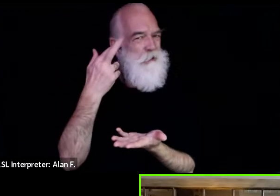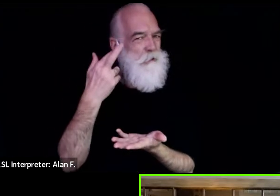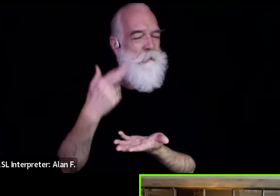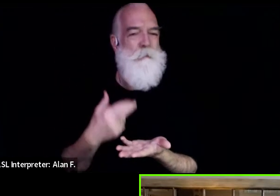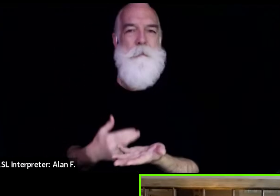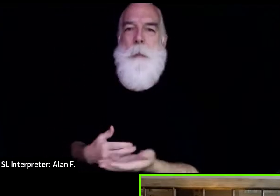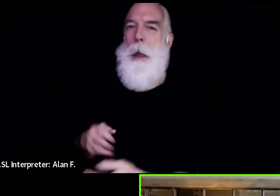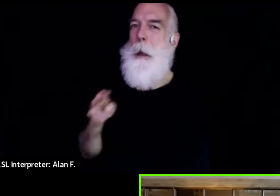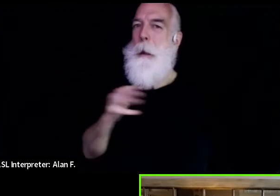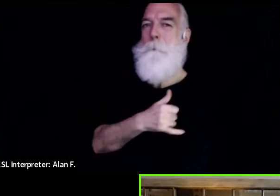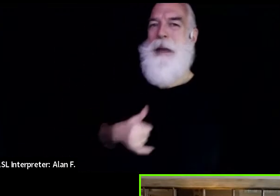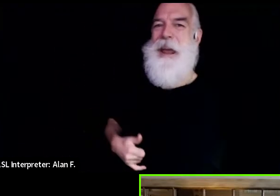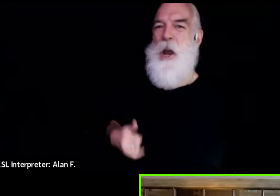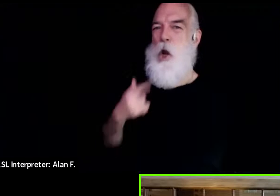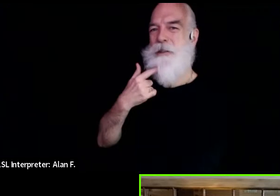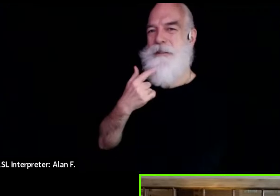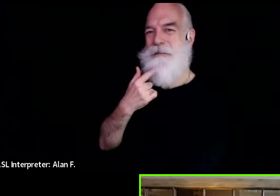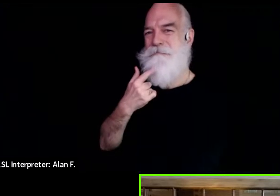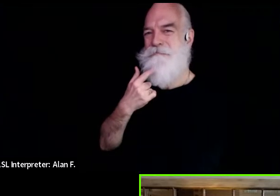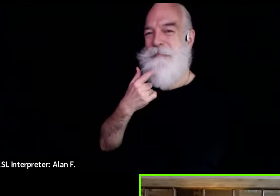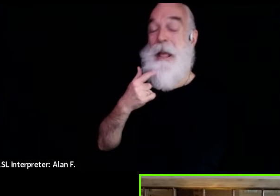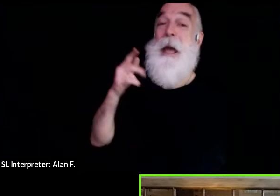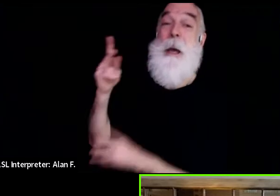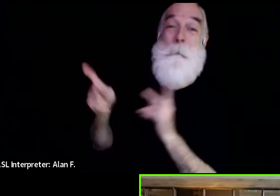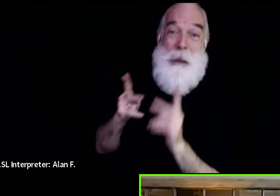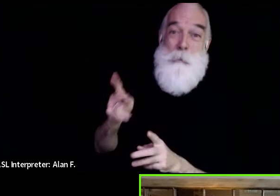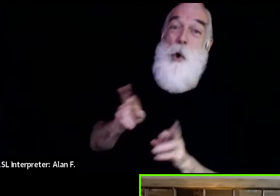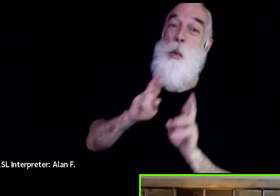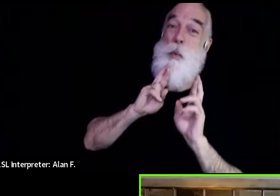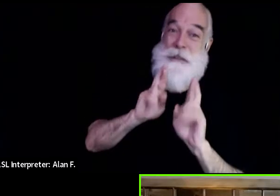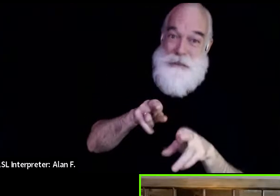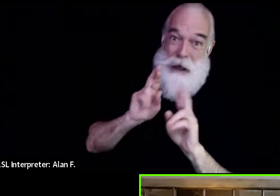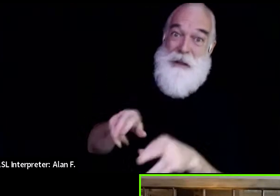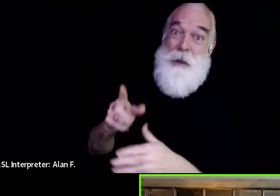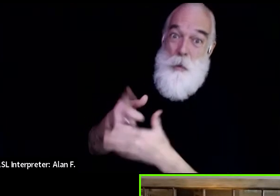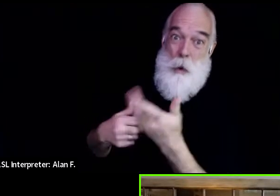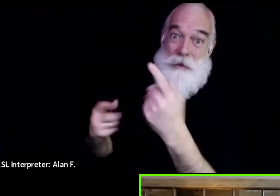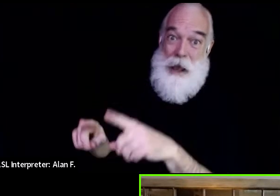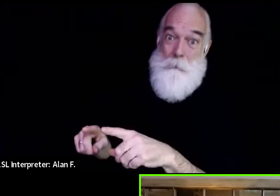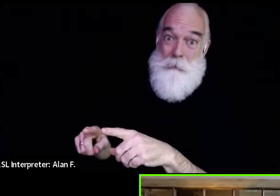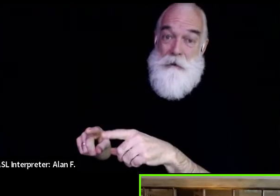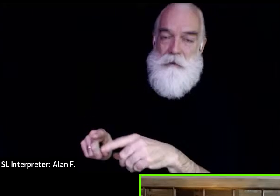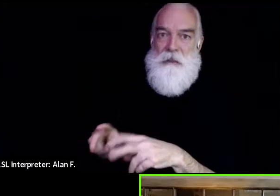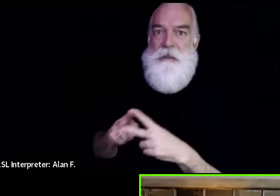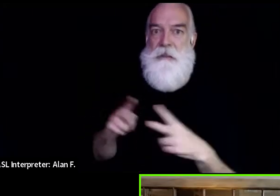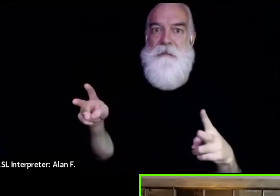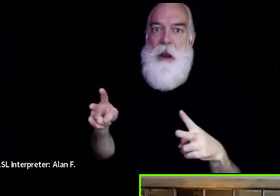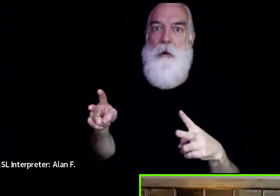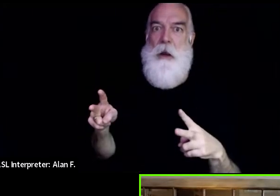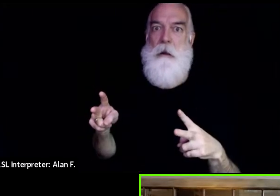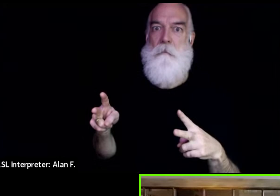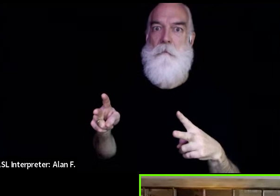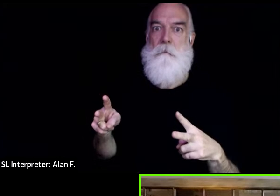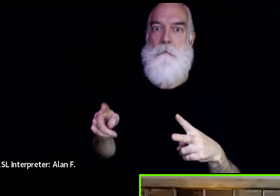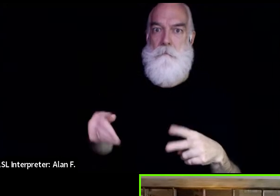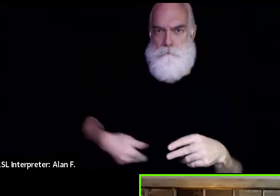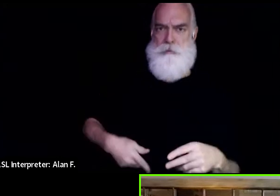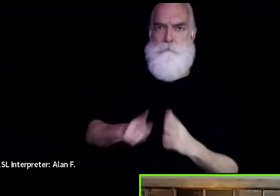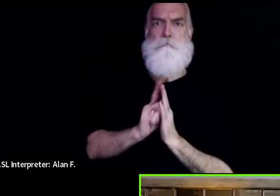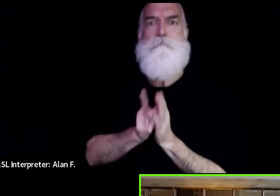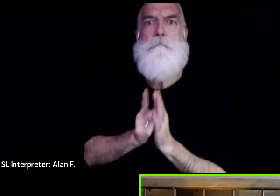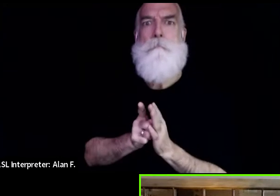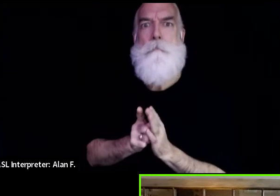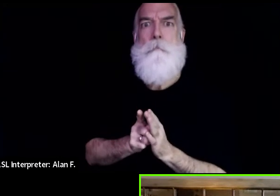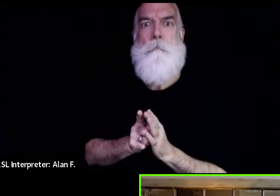many ways, it was a knee-jerk response, and it was very disheartening to see it happen. The beginning of my